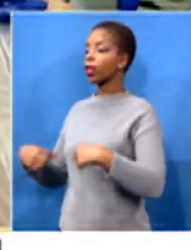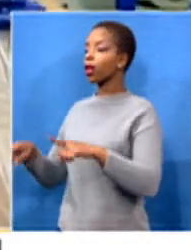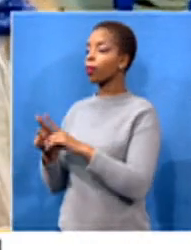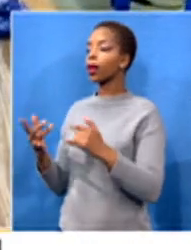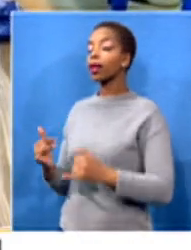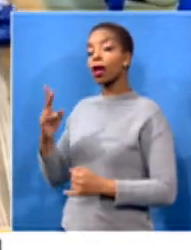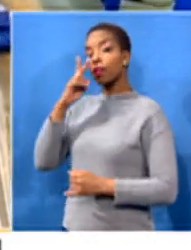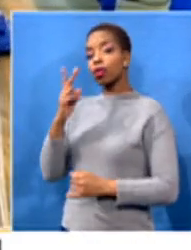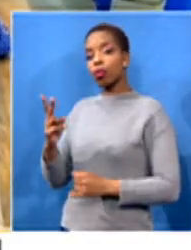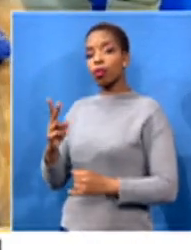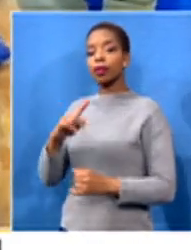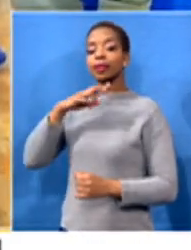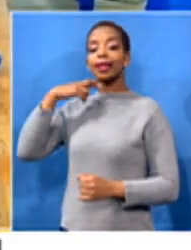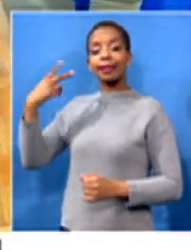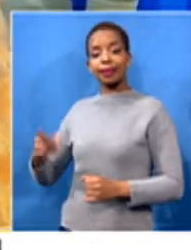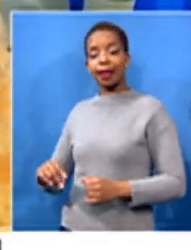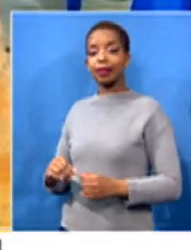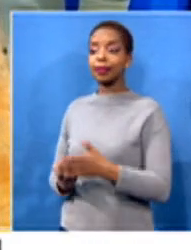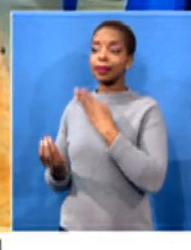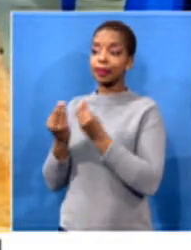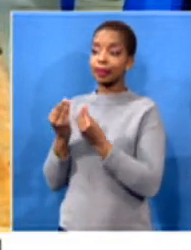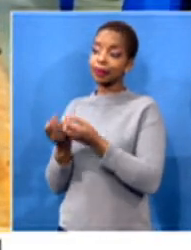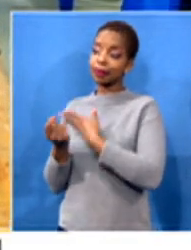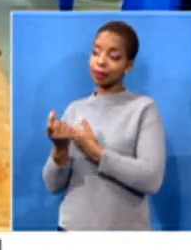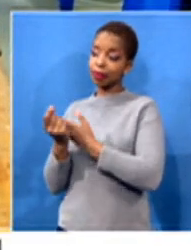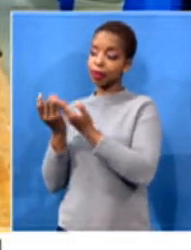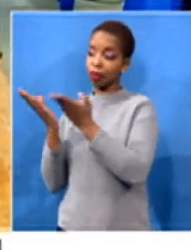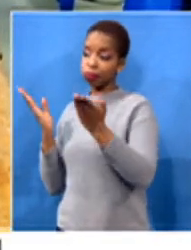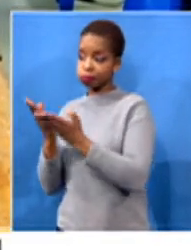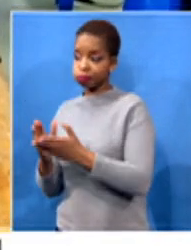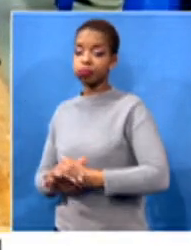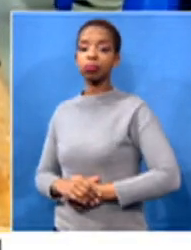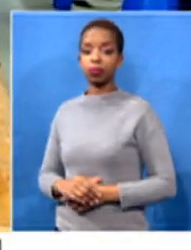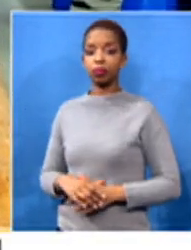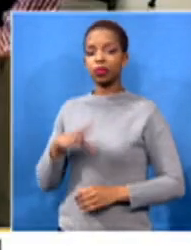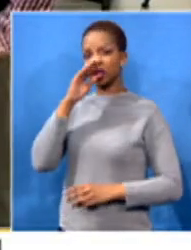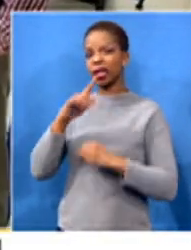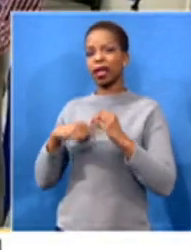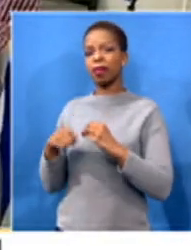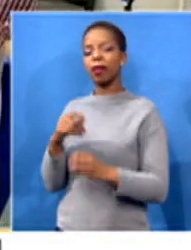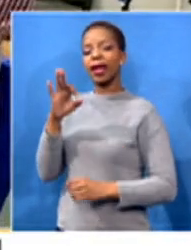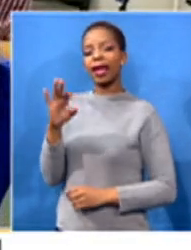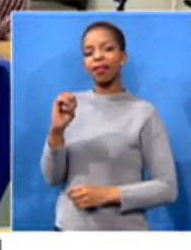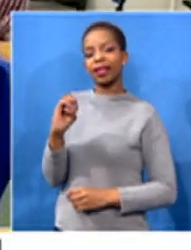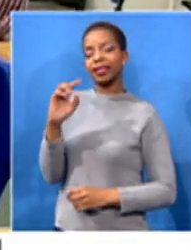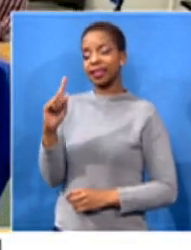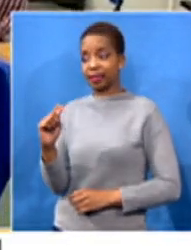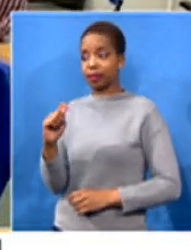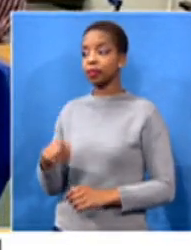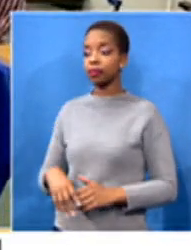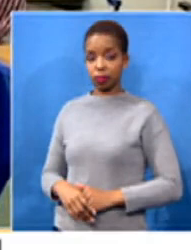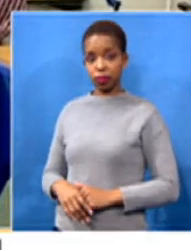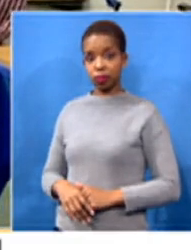realities, Dr. Altman. You talk about the FET sector, for example, and in